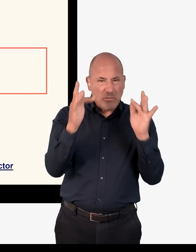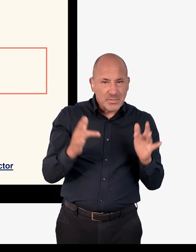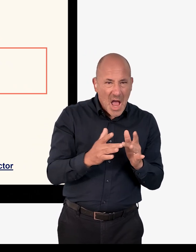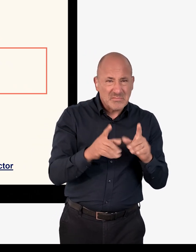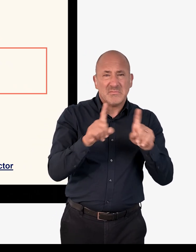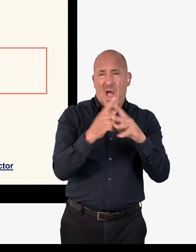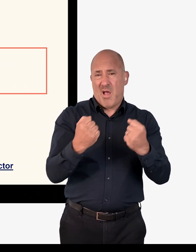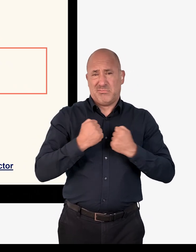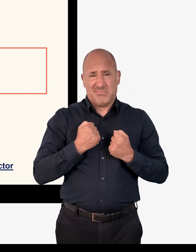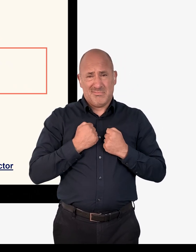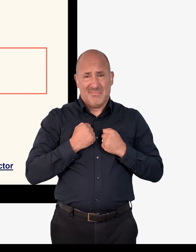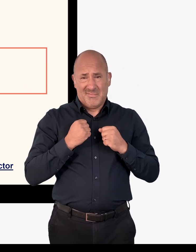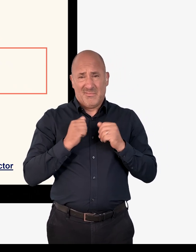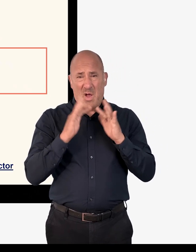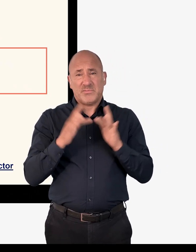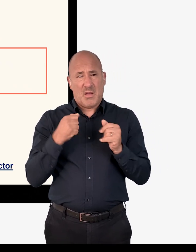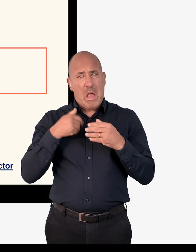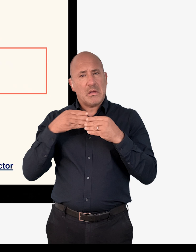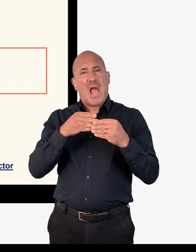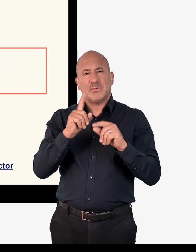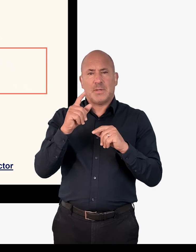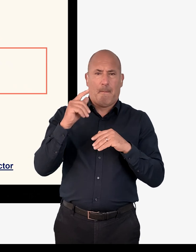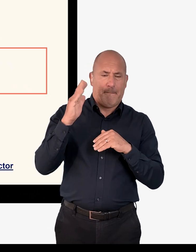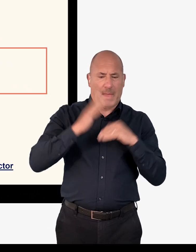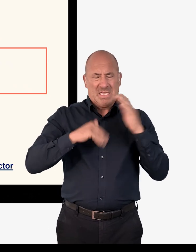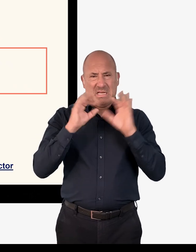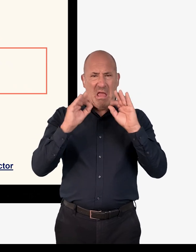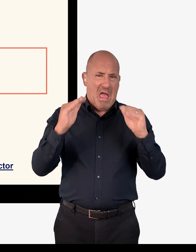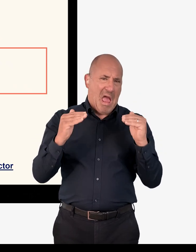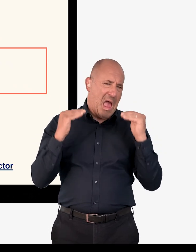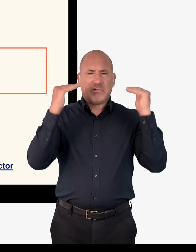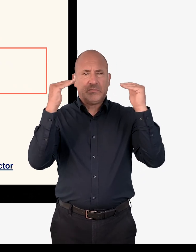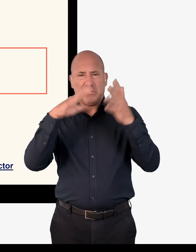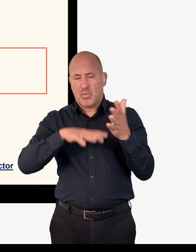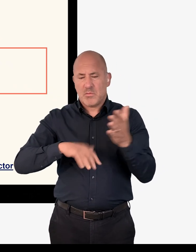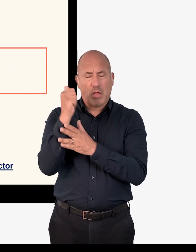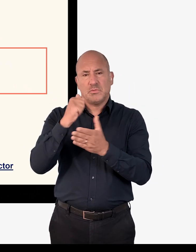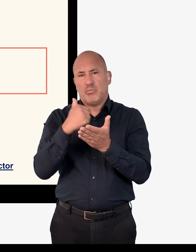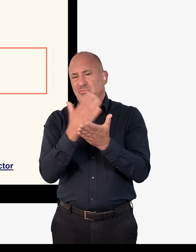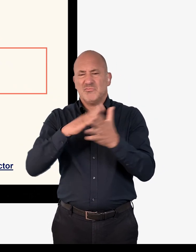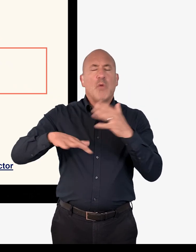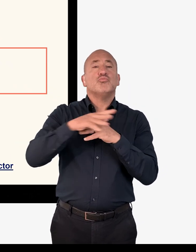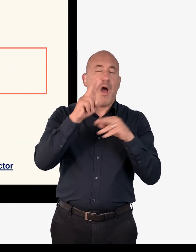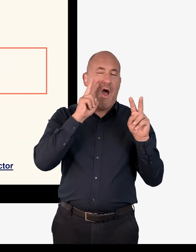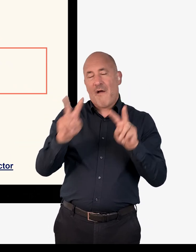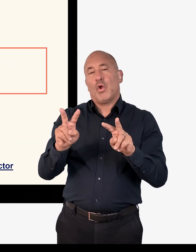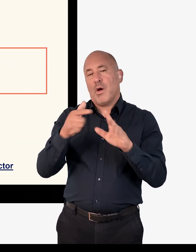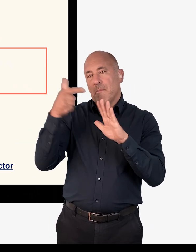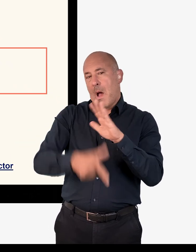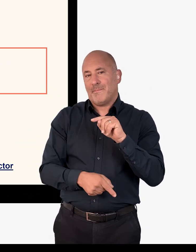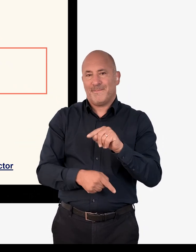RIBA's website, as well as in Arts Council England's guide, Building Excellence in the Cultural